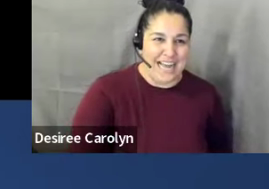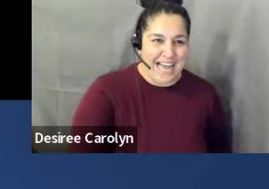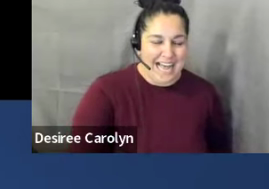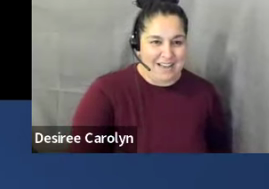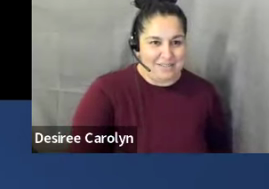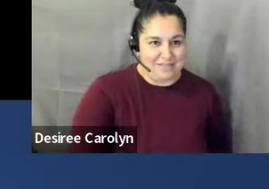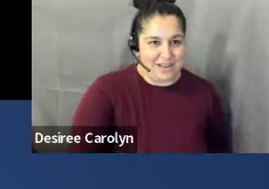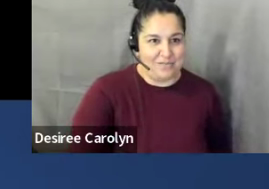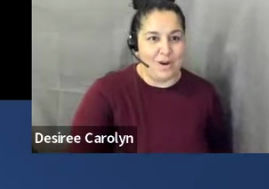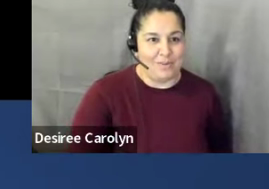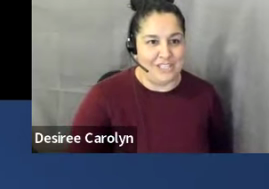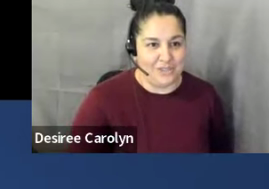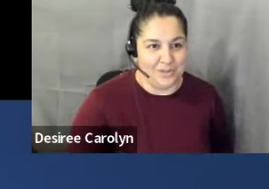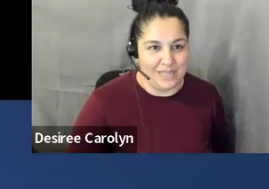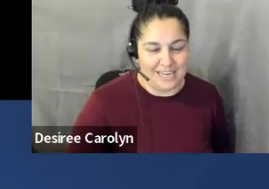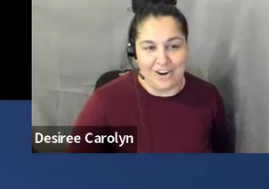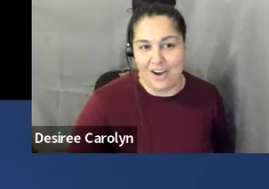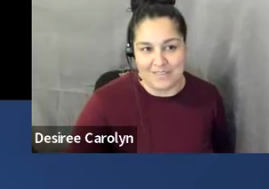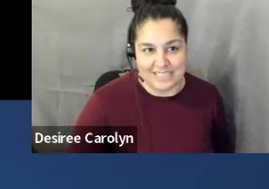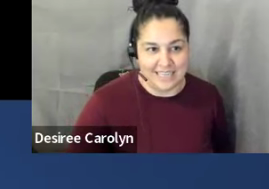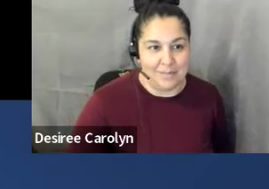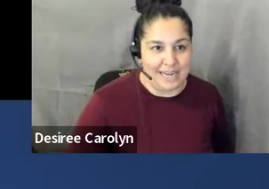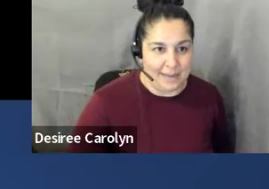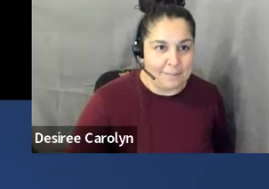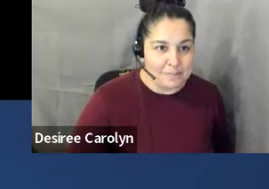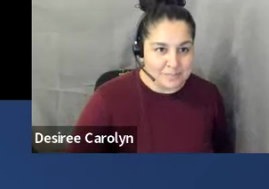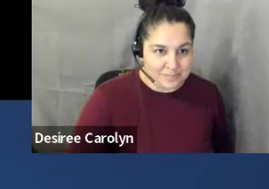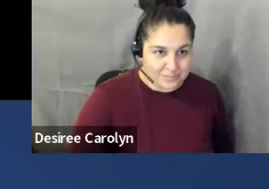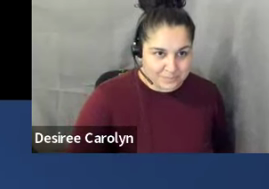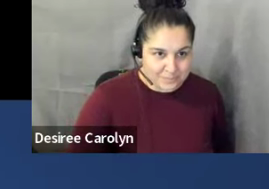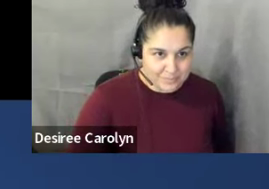picture of what we do within our office and the committee.